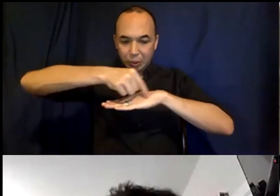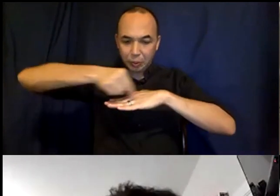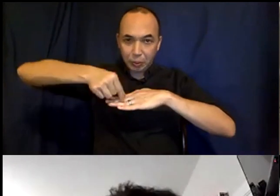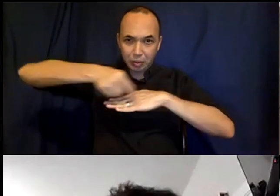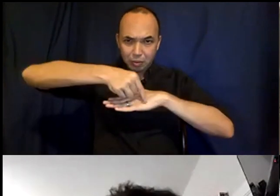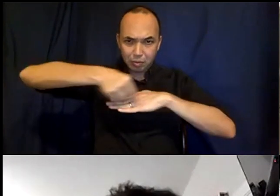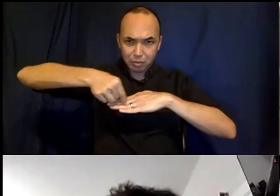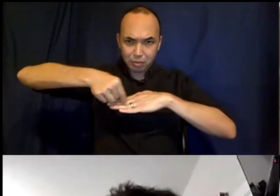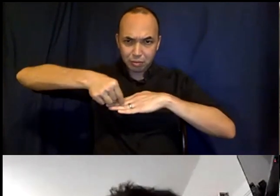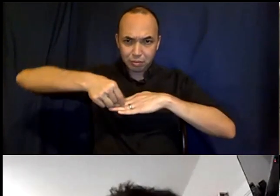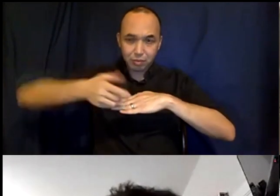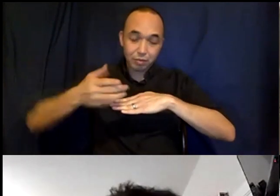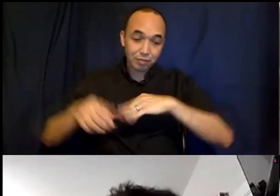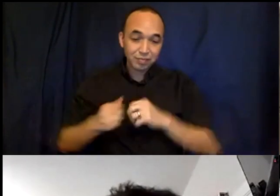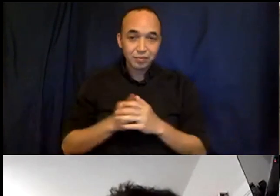you ladies know what that's like.